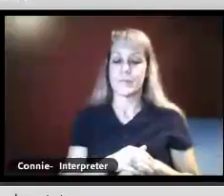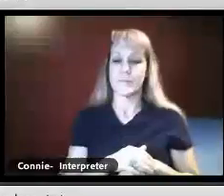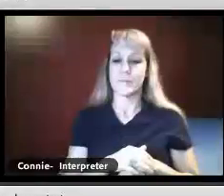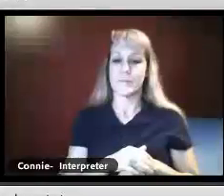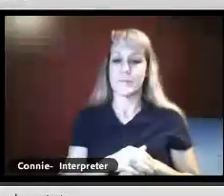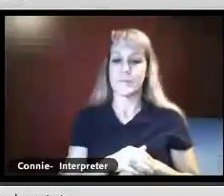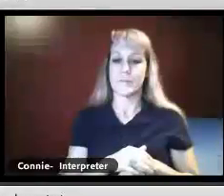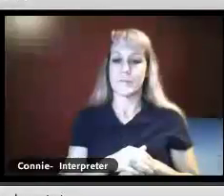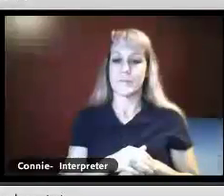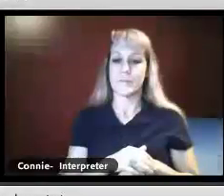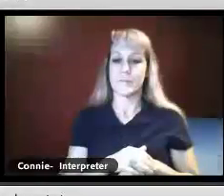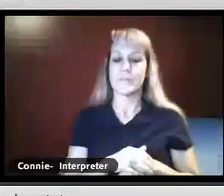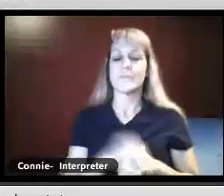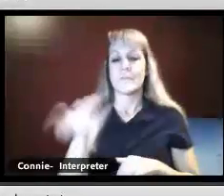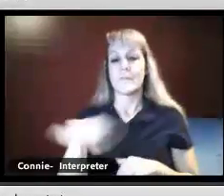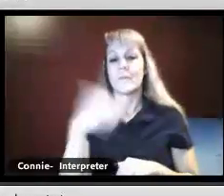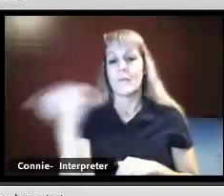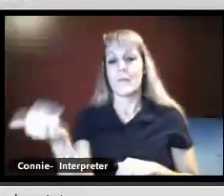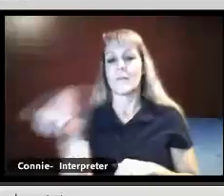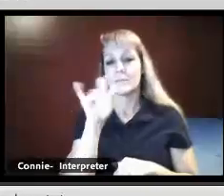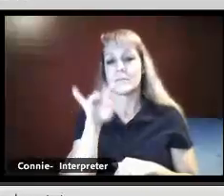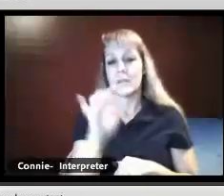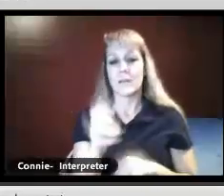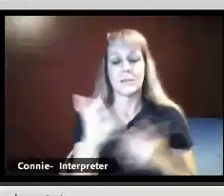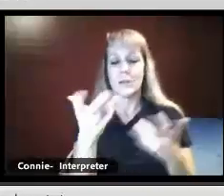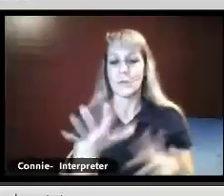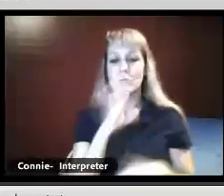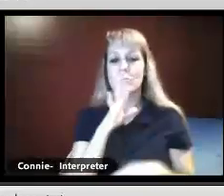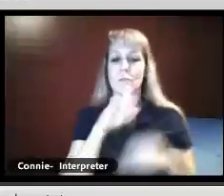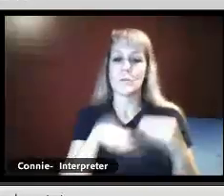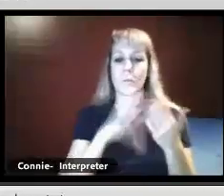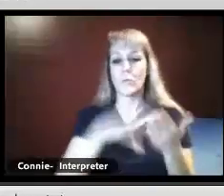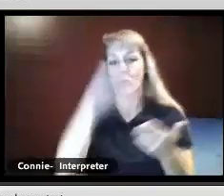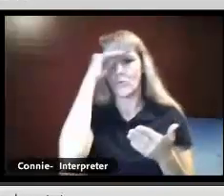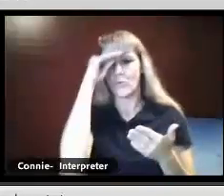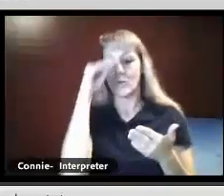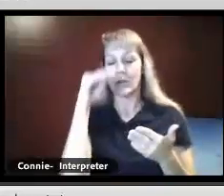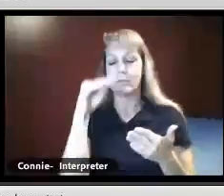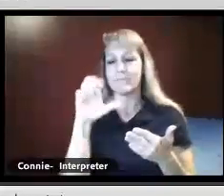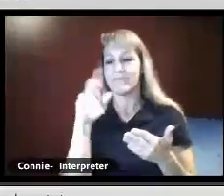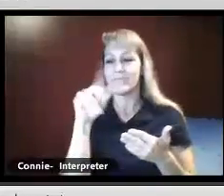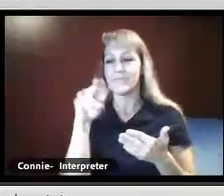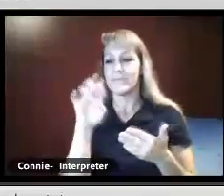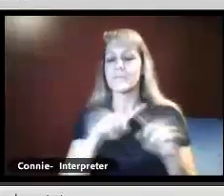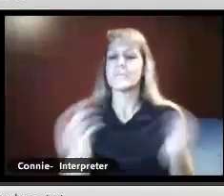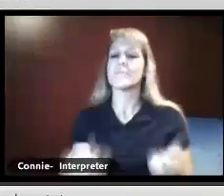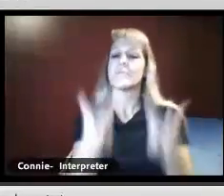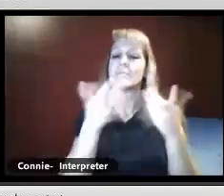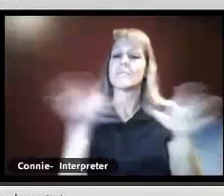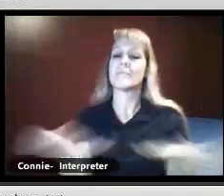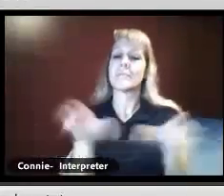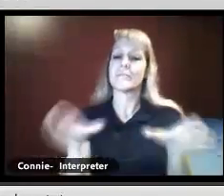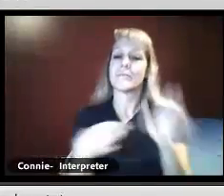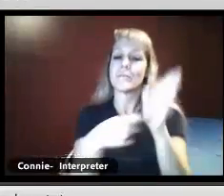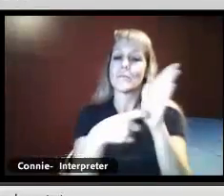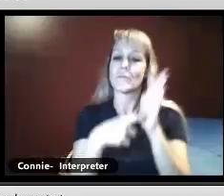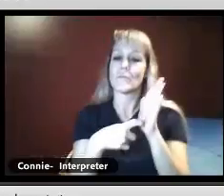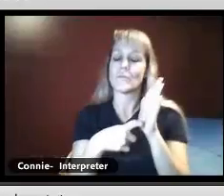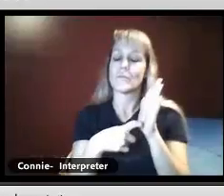This is yet another site that I don't want to talk about, say, learning curve. There's an abundance of activities that requires a certain amount